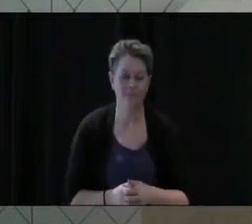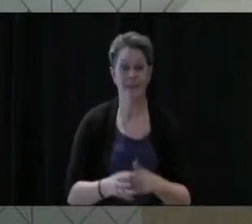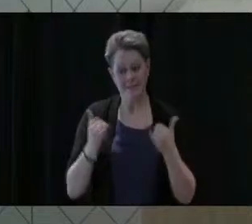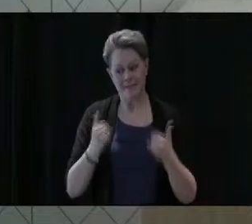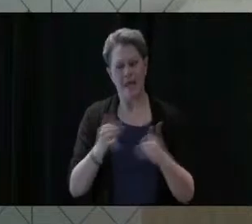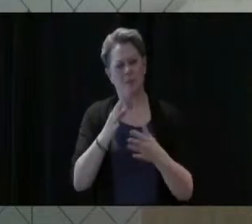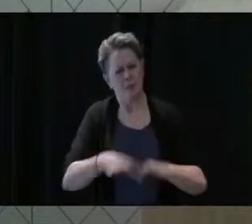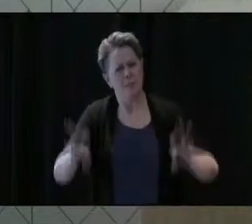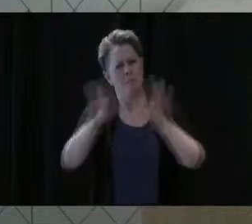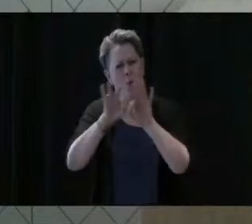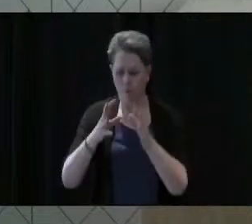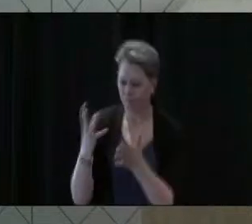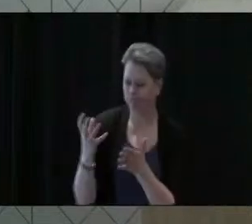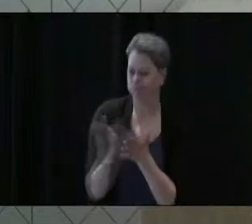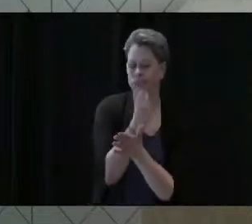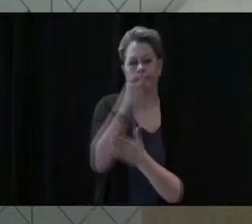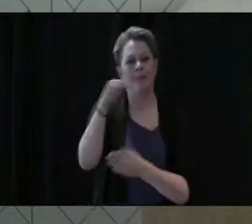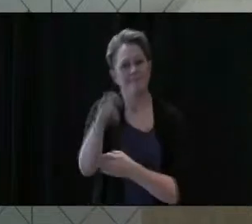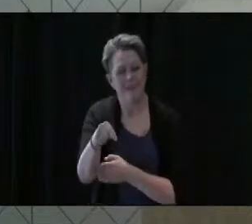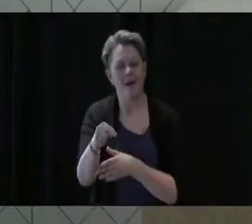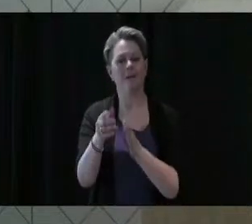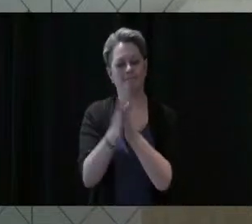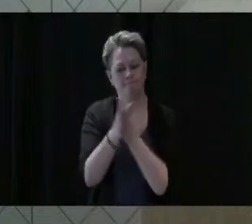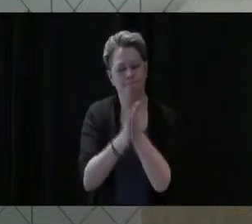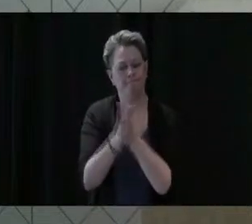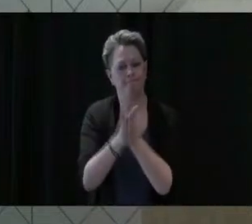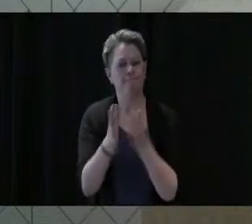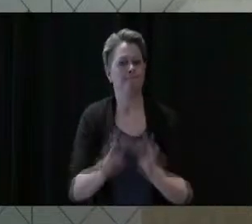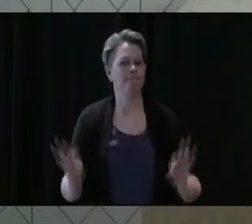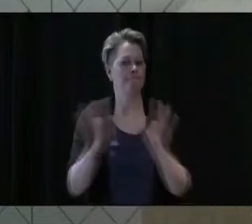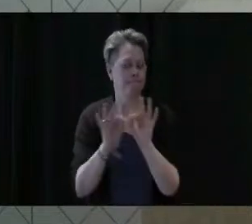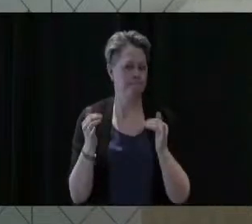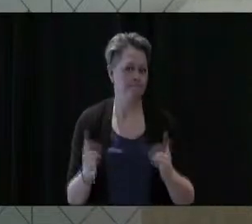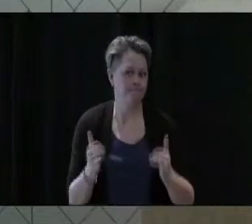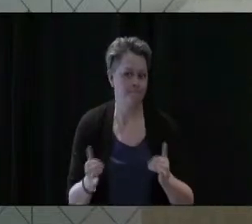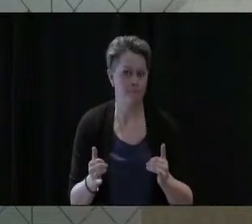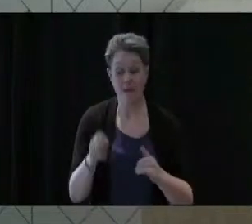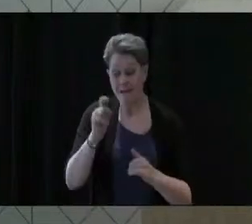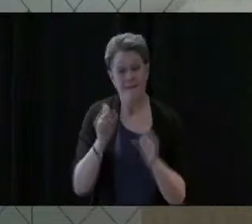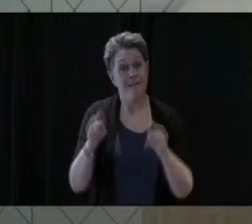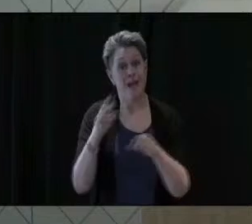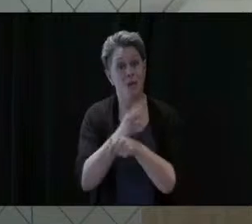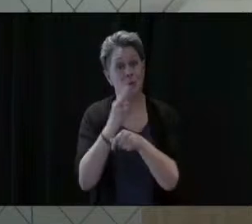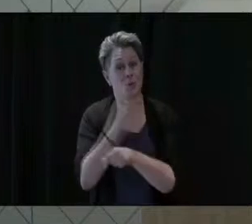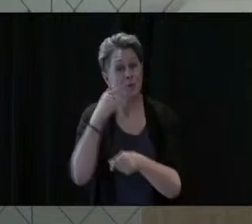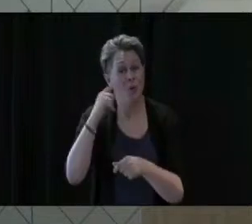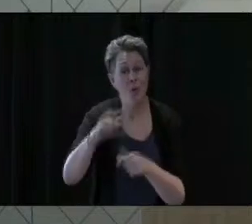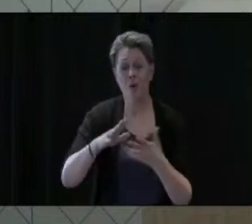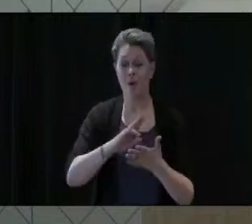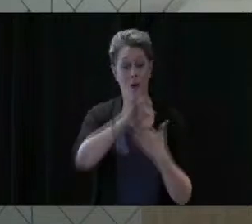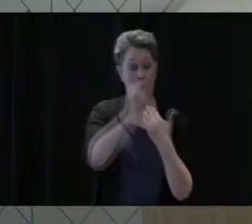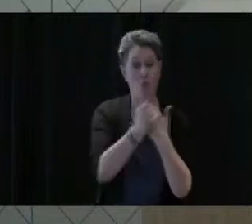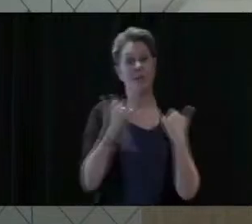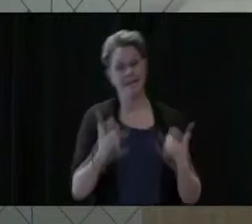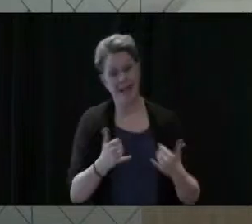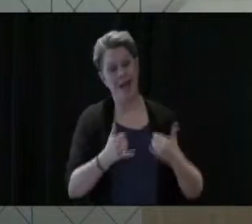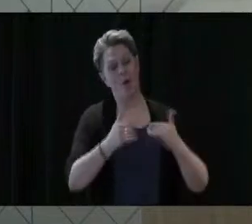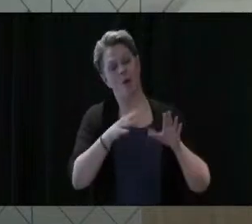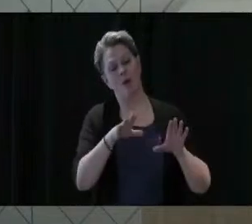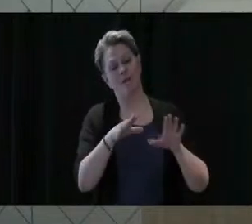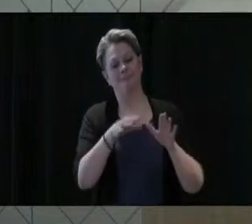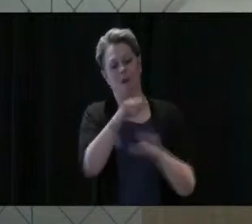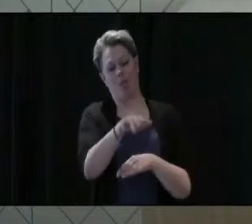is a critical part of this endeavor. It can be used to get projects off the drawing board, projects